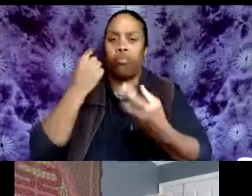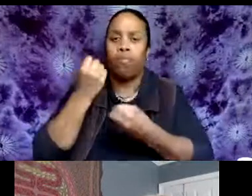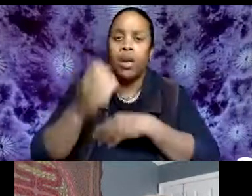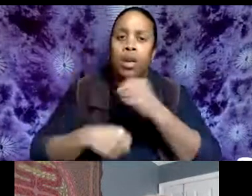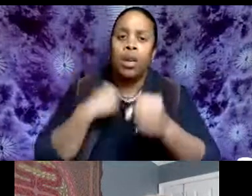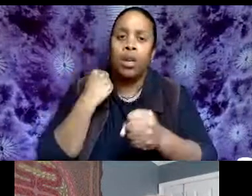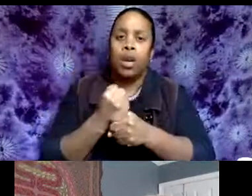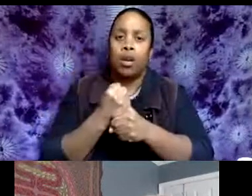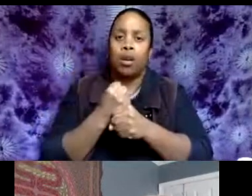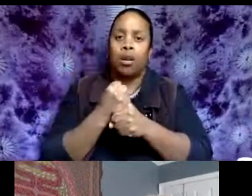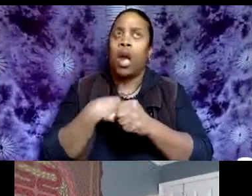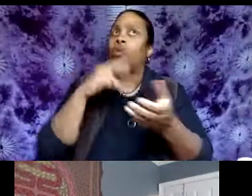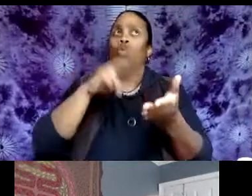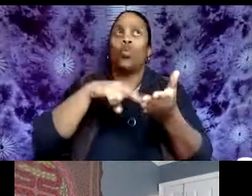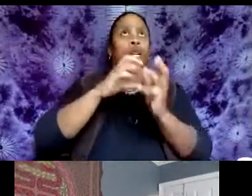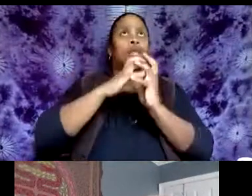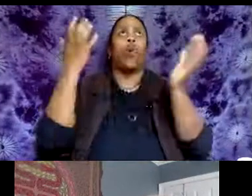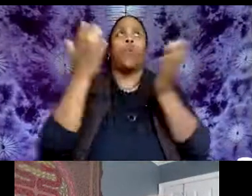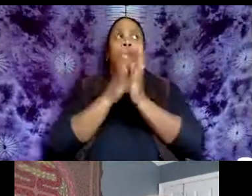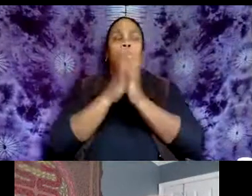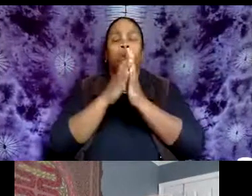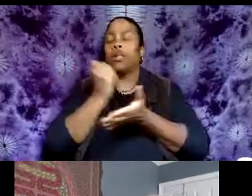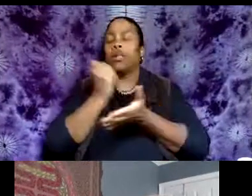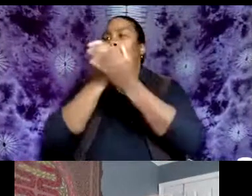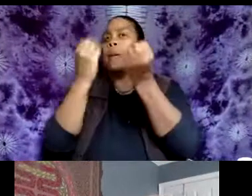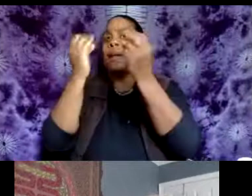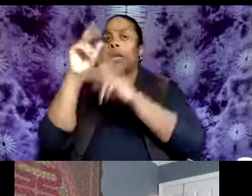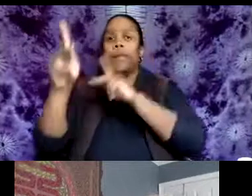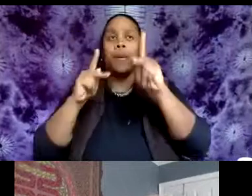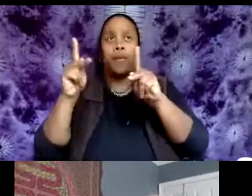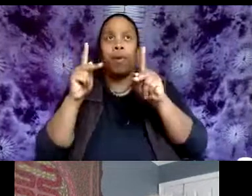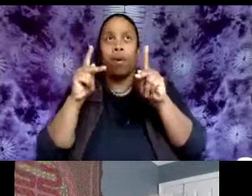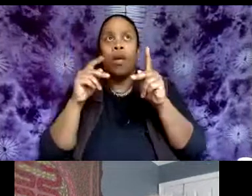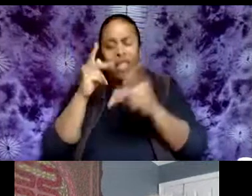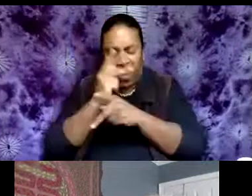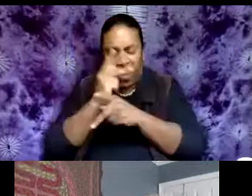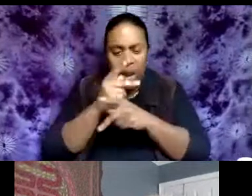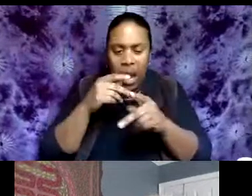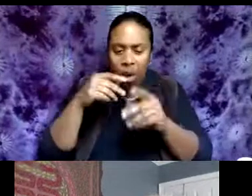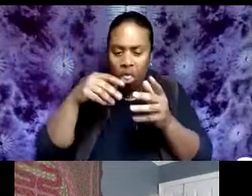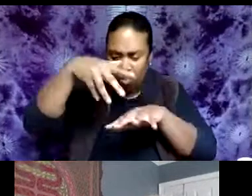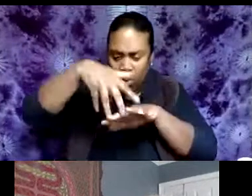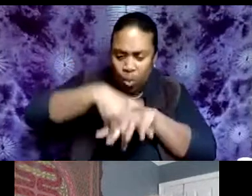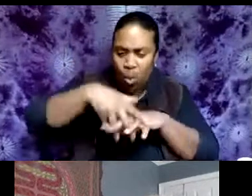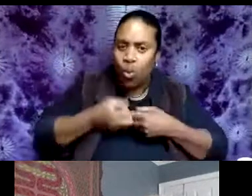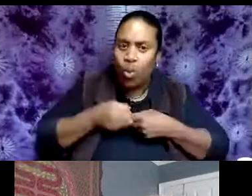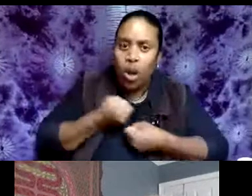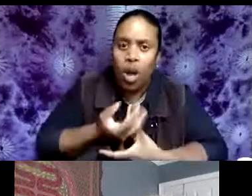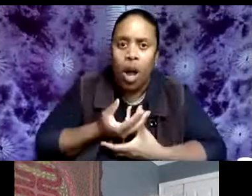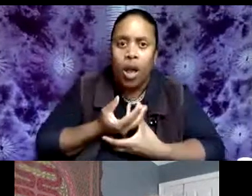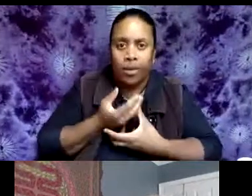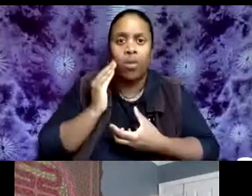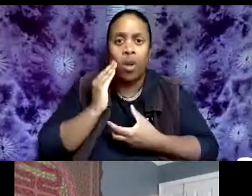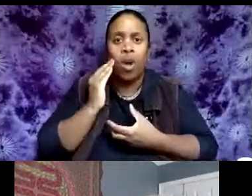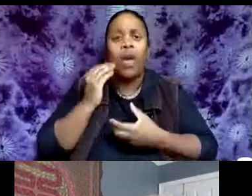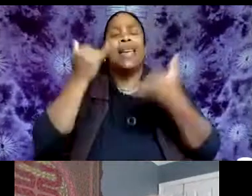reading so many books and helping so many clients and getting to the root causes, and really getting to a place where I feel like I can